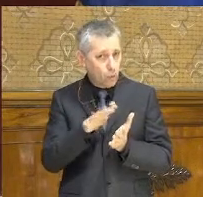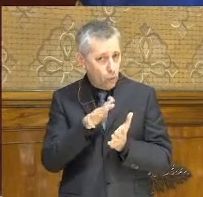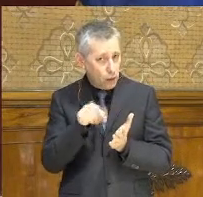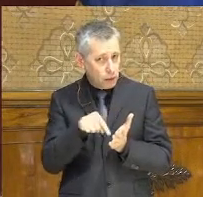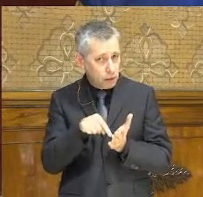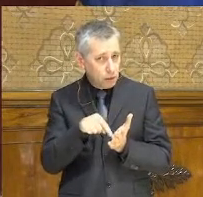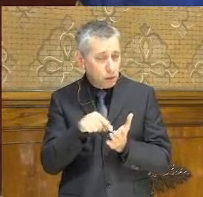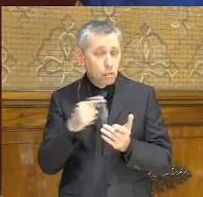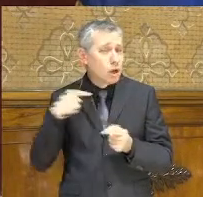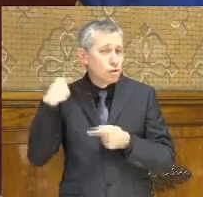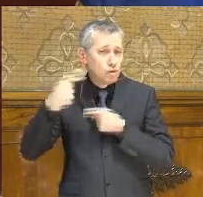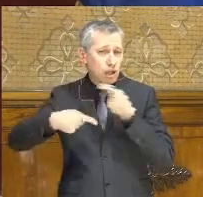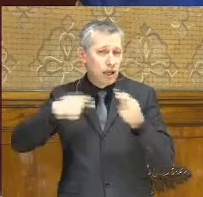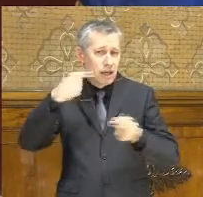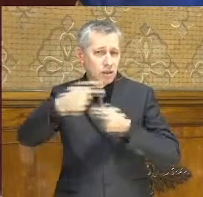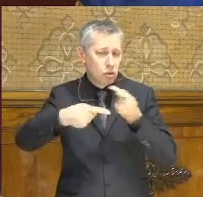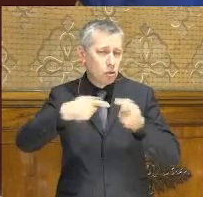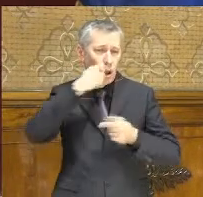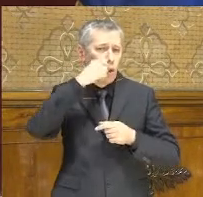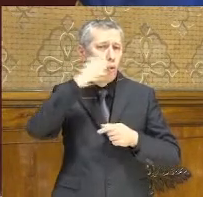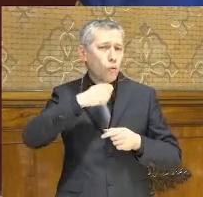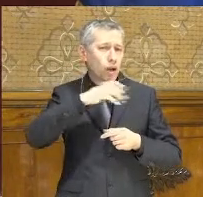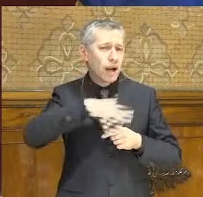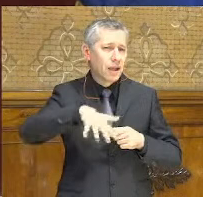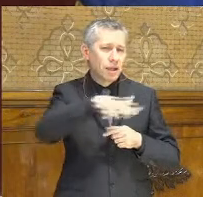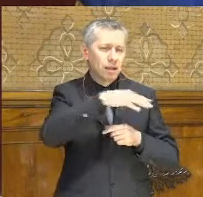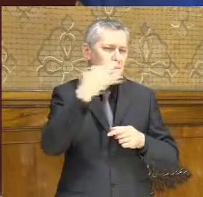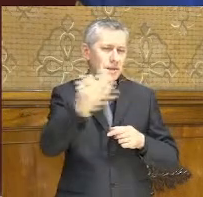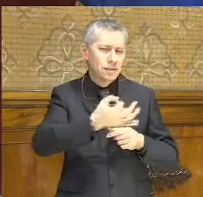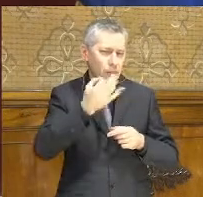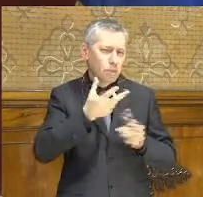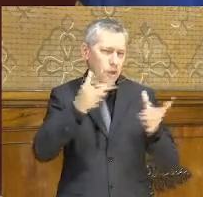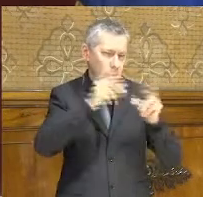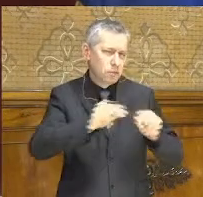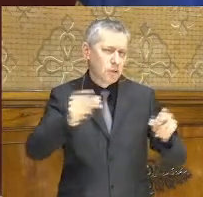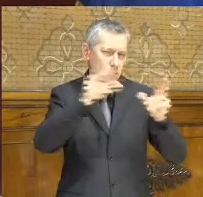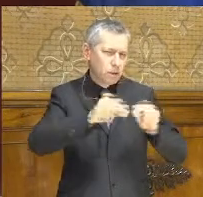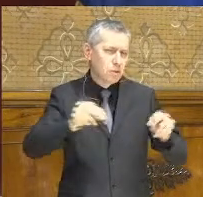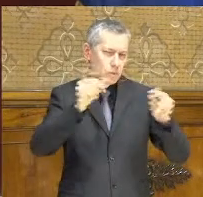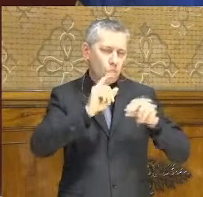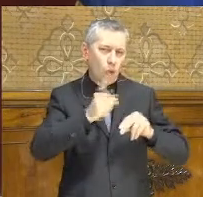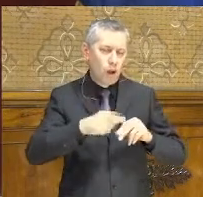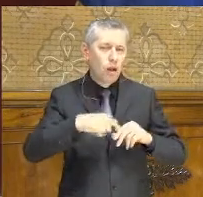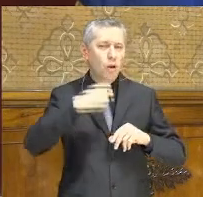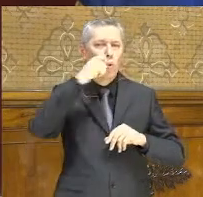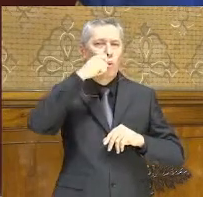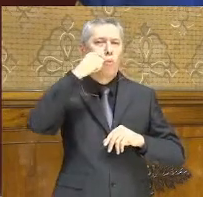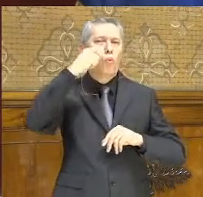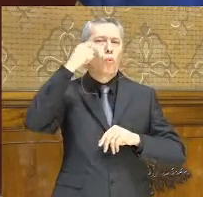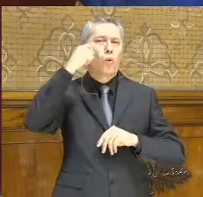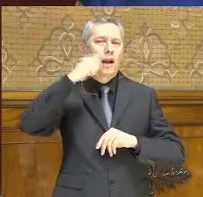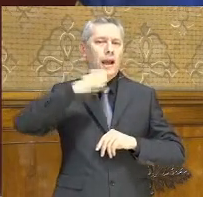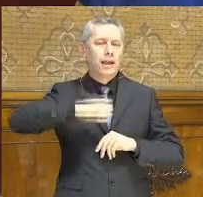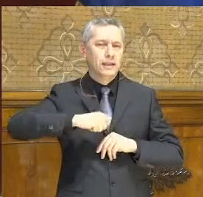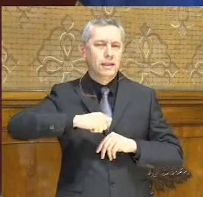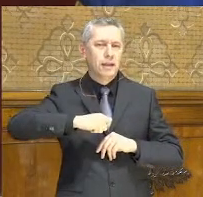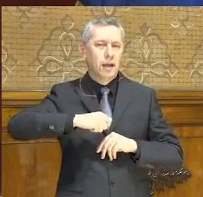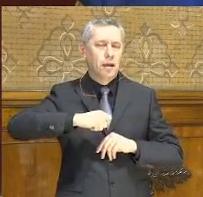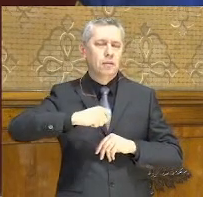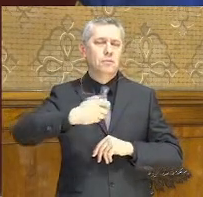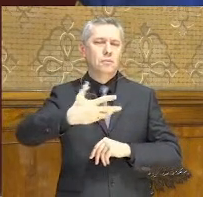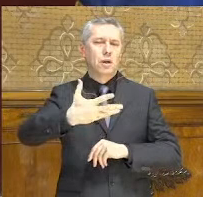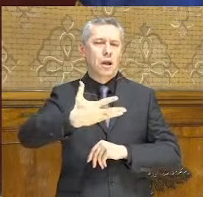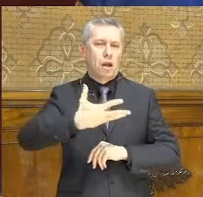every generation, the Ukrainians have always repeated the glory of Ukraine, and